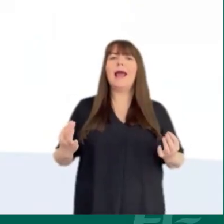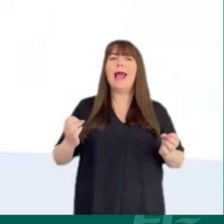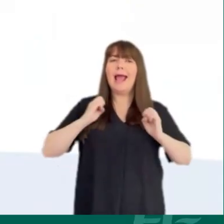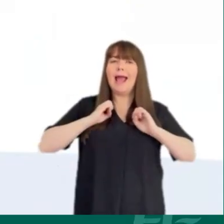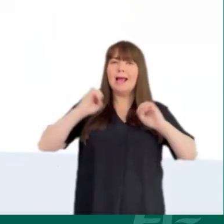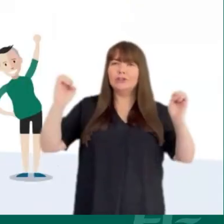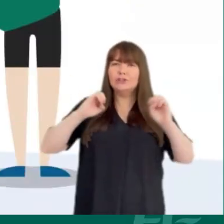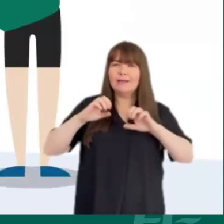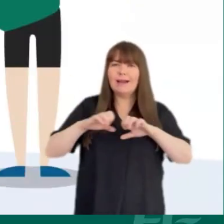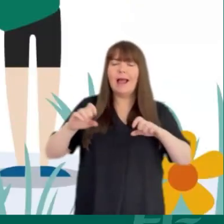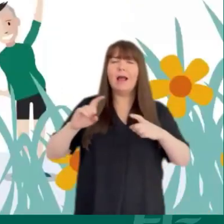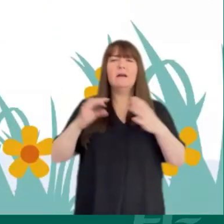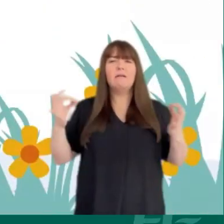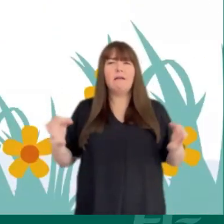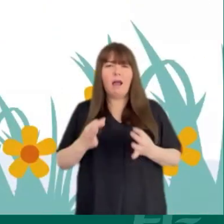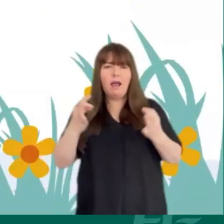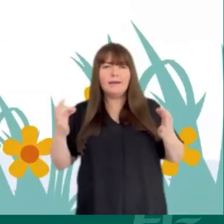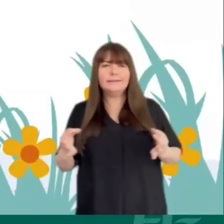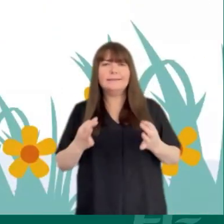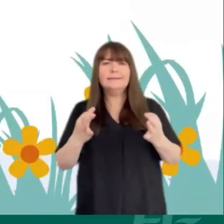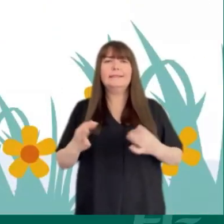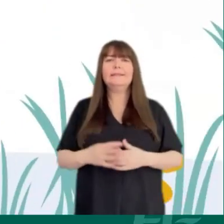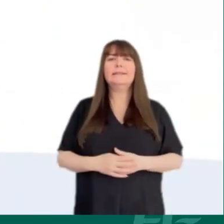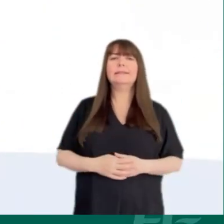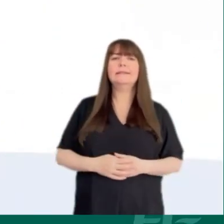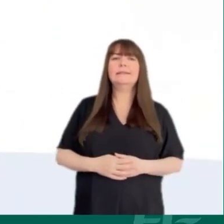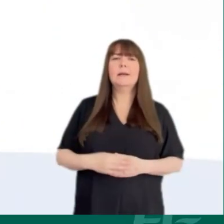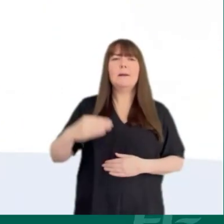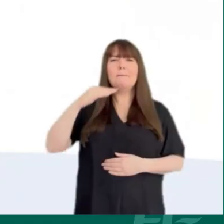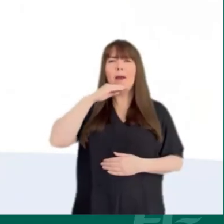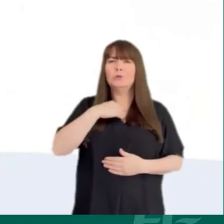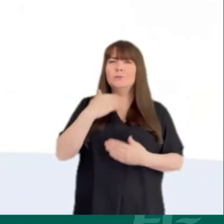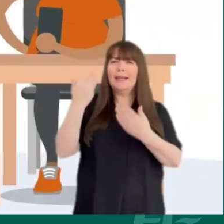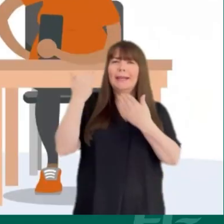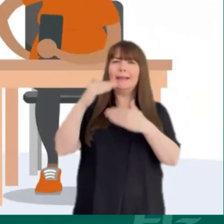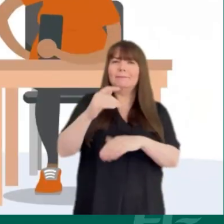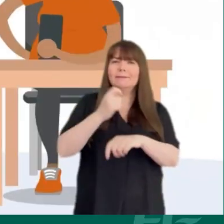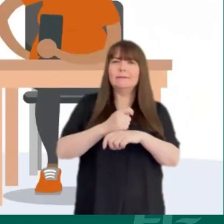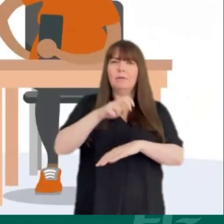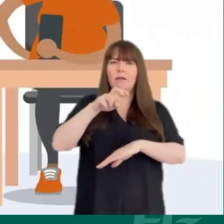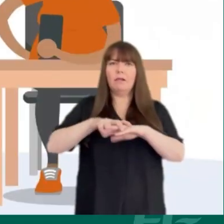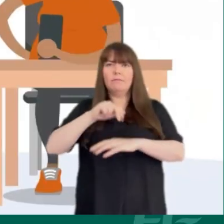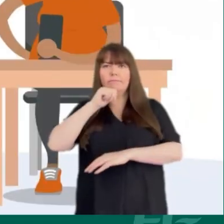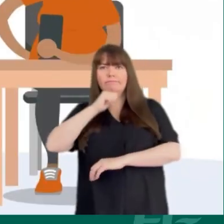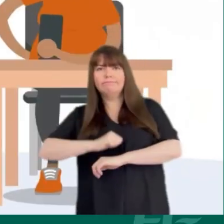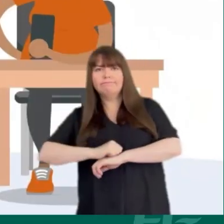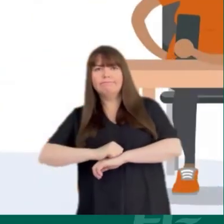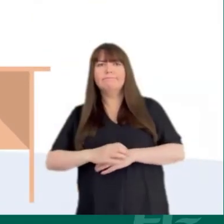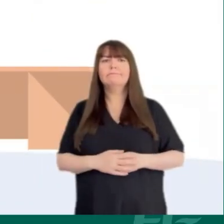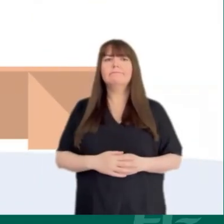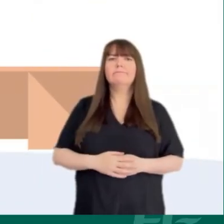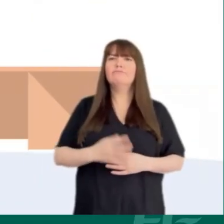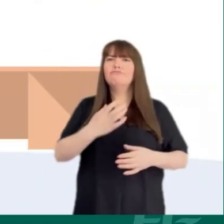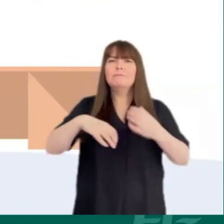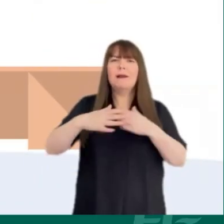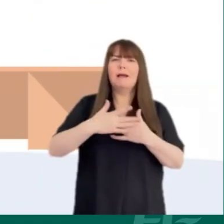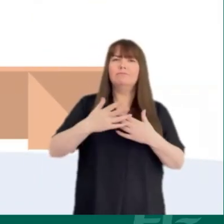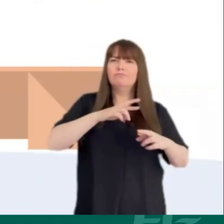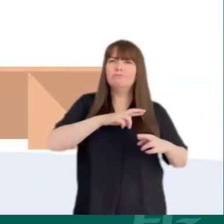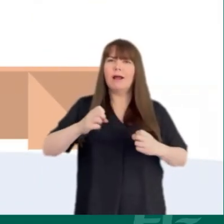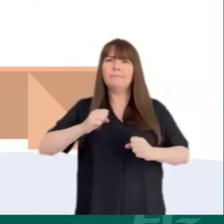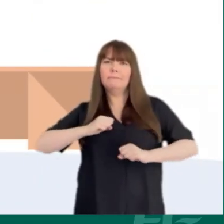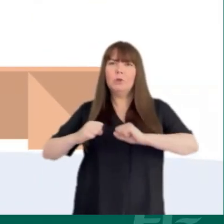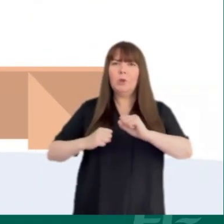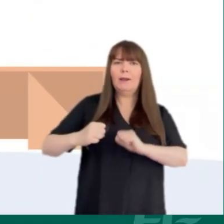yoga, exercise classes, gardening. It's also important to limit your sedentary behaviour. Replacing time